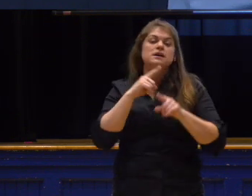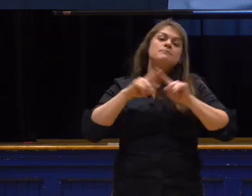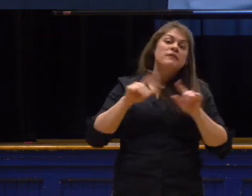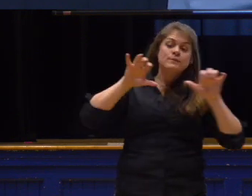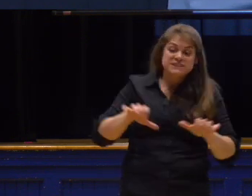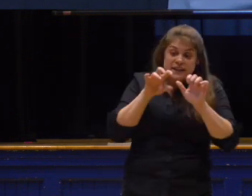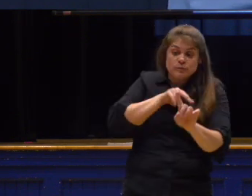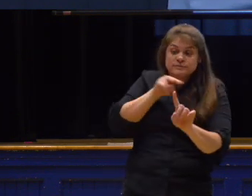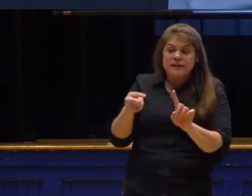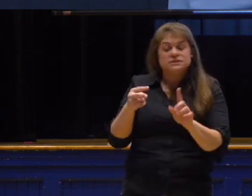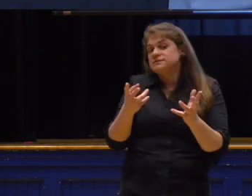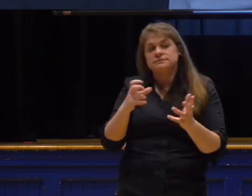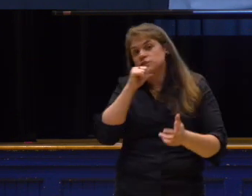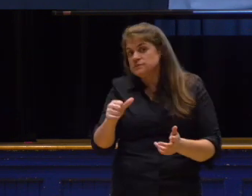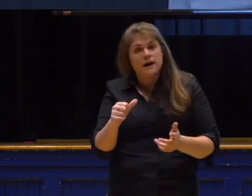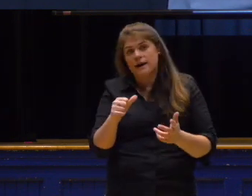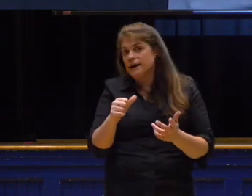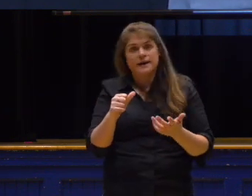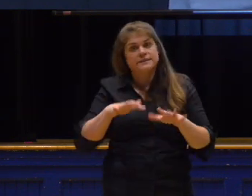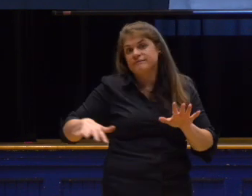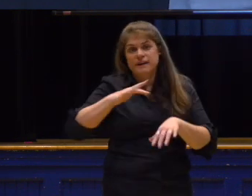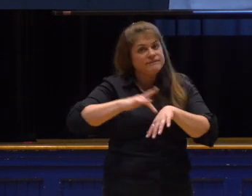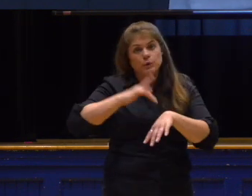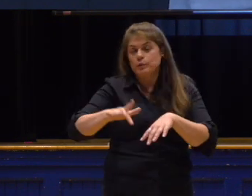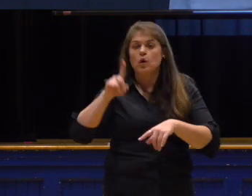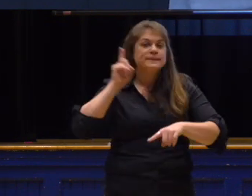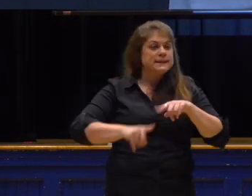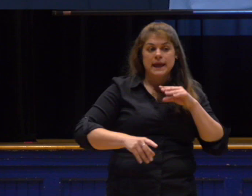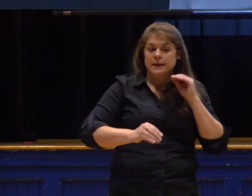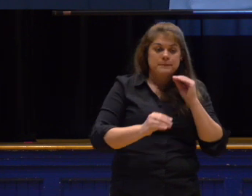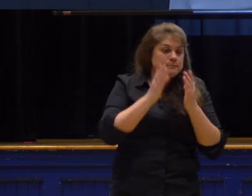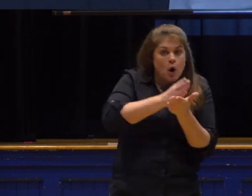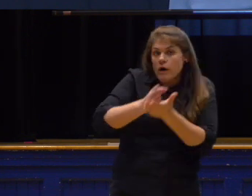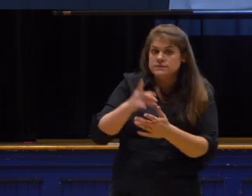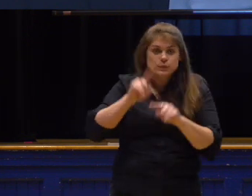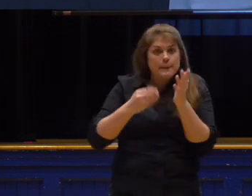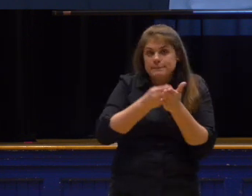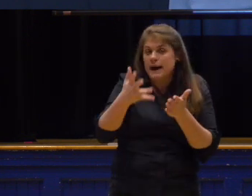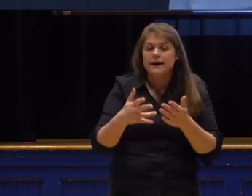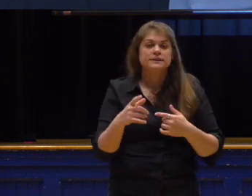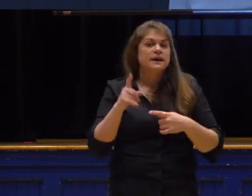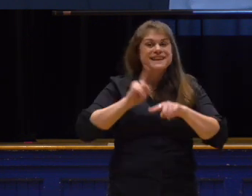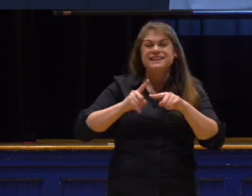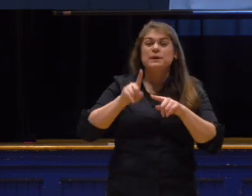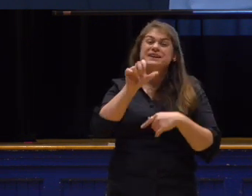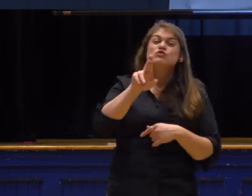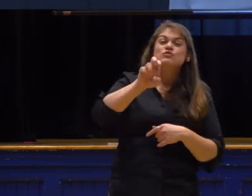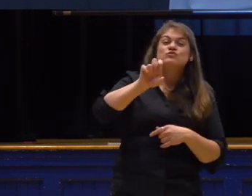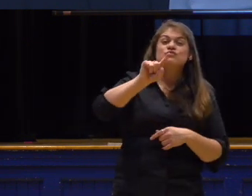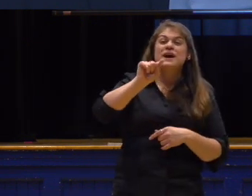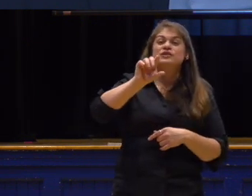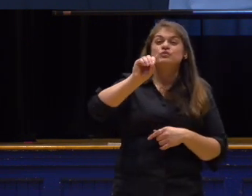not exist, can't find parts, cannot be retrofitted to LEDs, and all of the decoratives that are